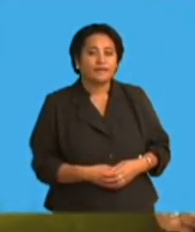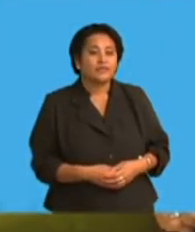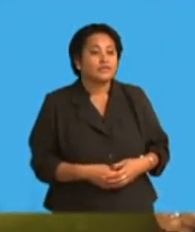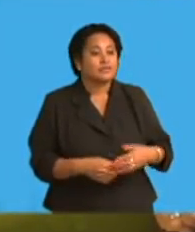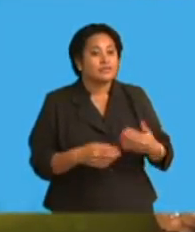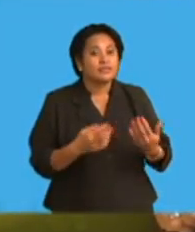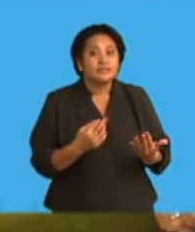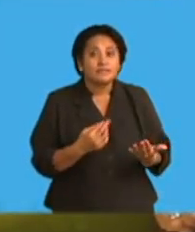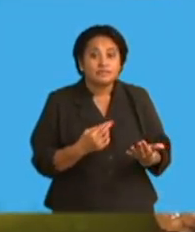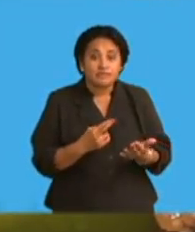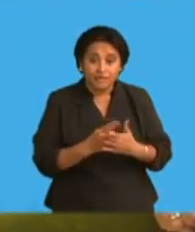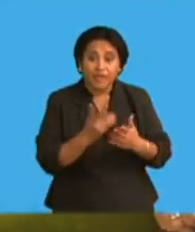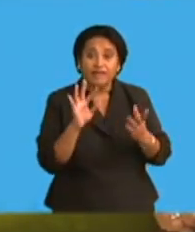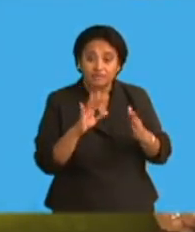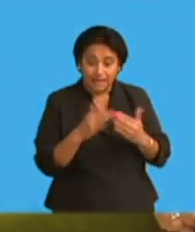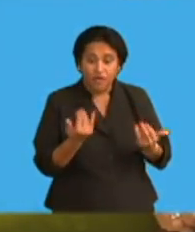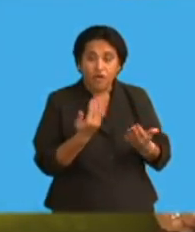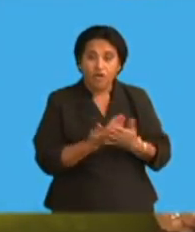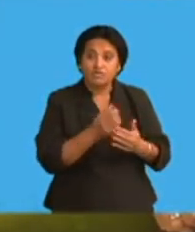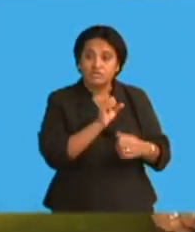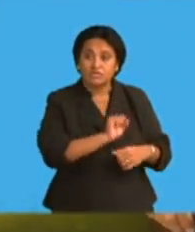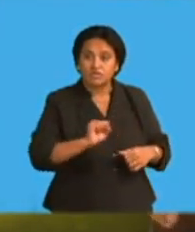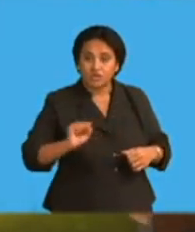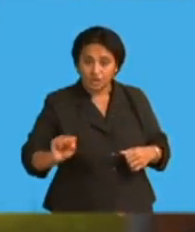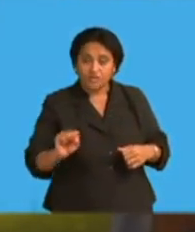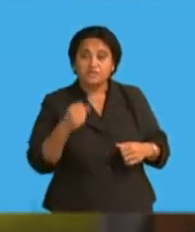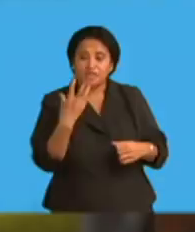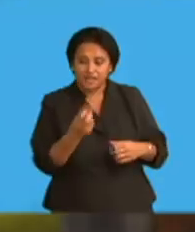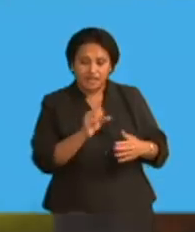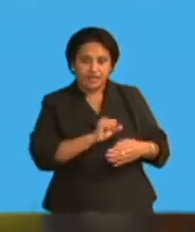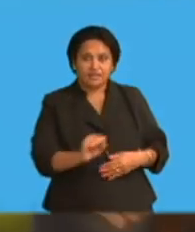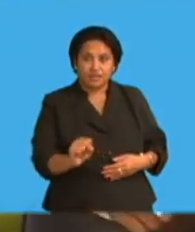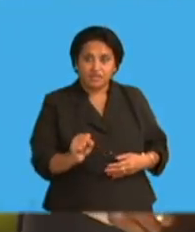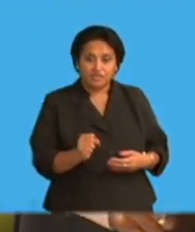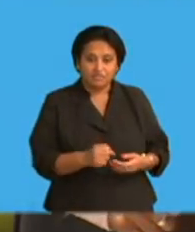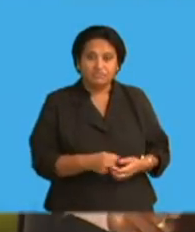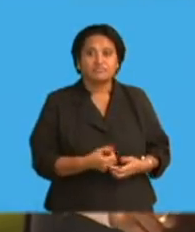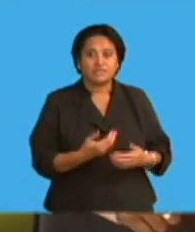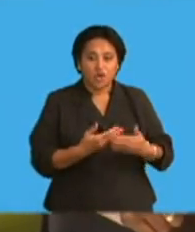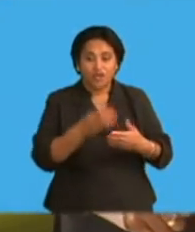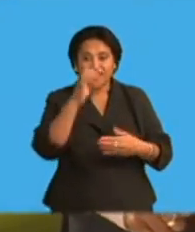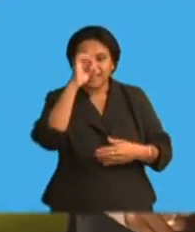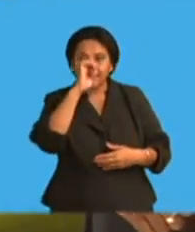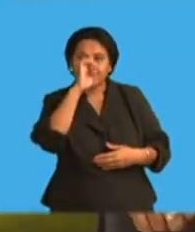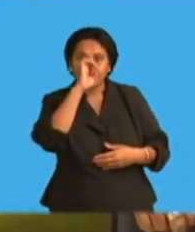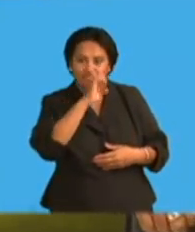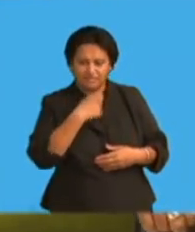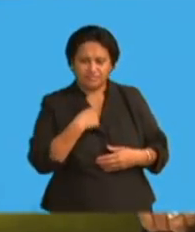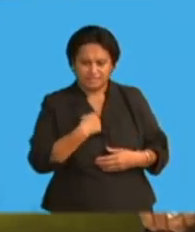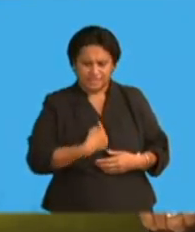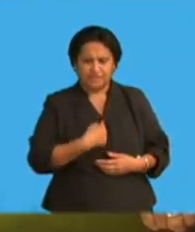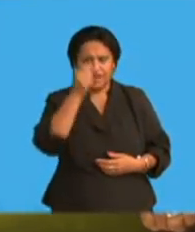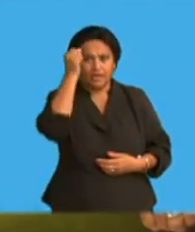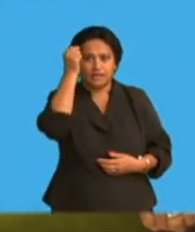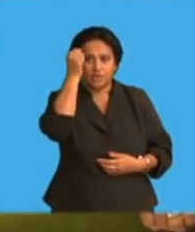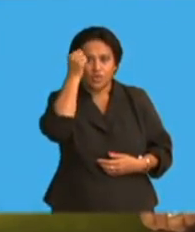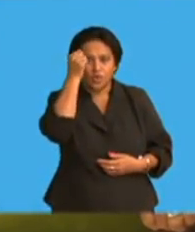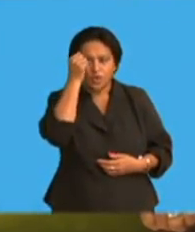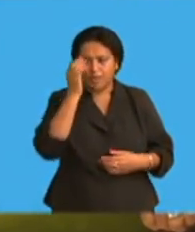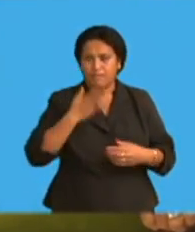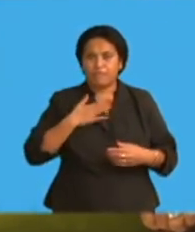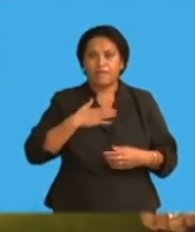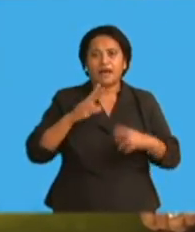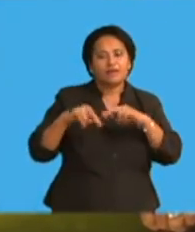from this way of thinking. Scholarships, Madam Speaker. When they had scholarships based on ethnicity. I know personally people who are related to